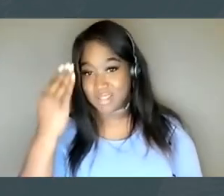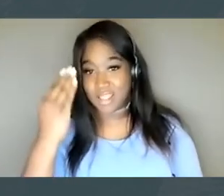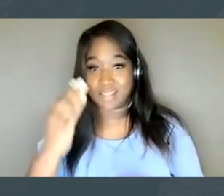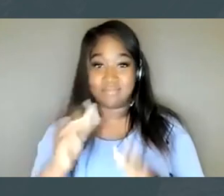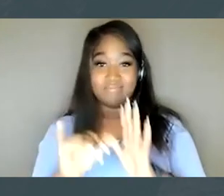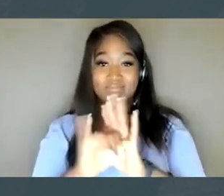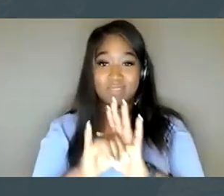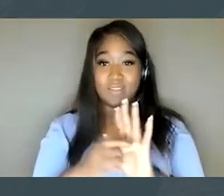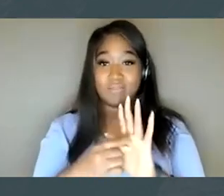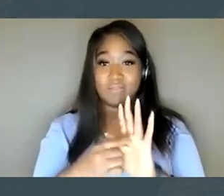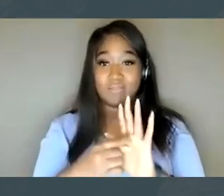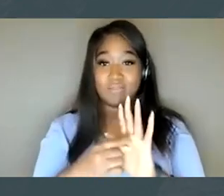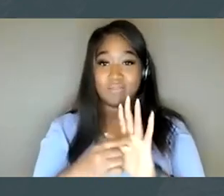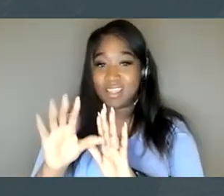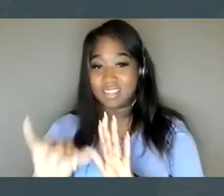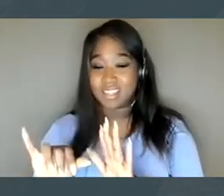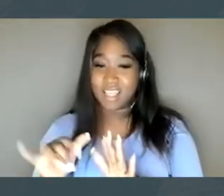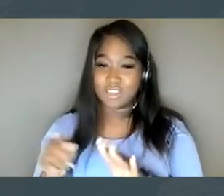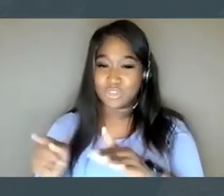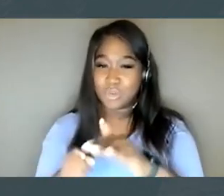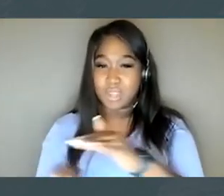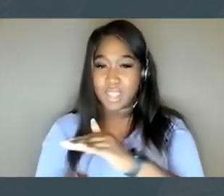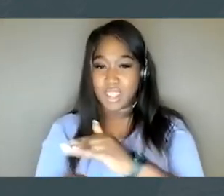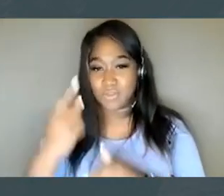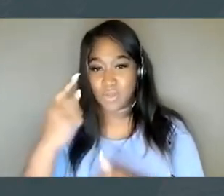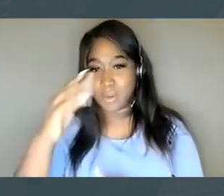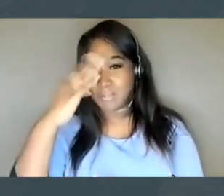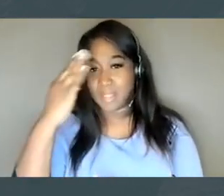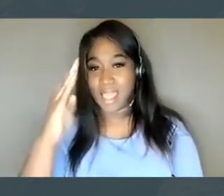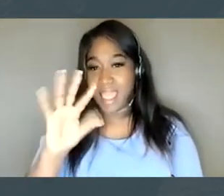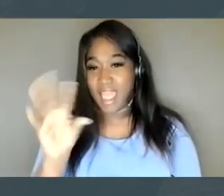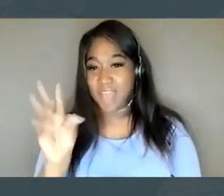the Name. That's pretty different, no? Yeah.